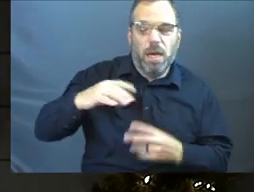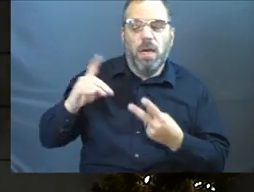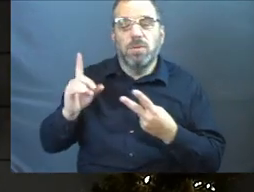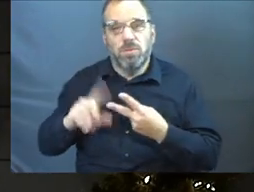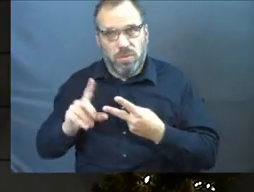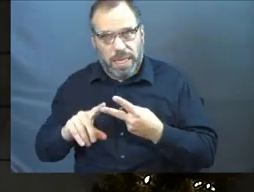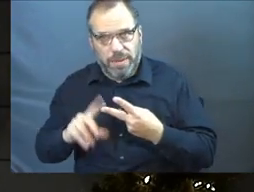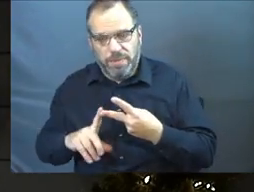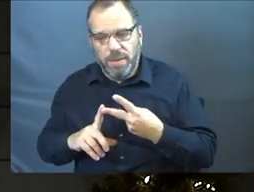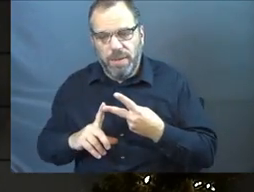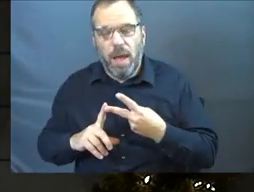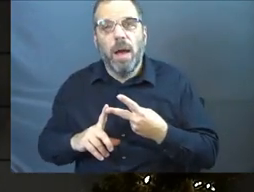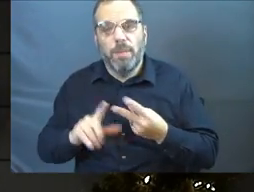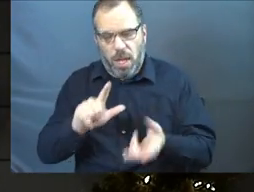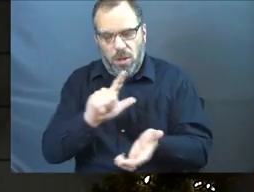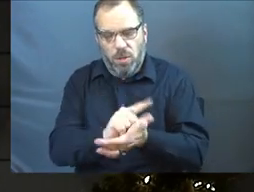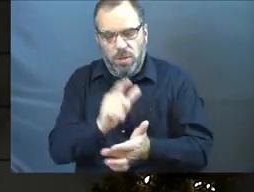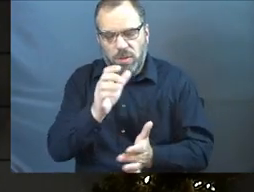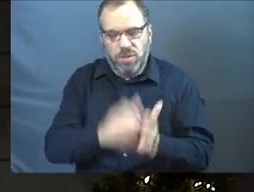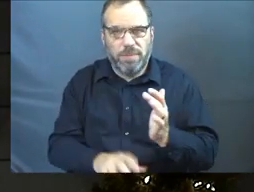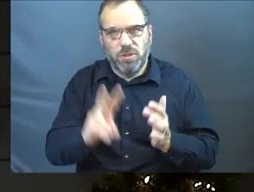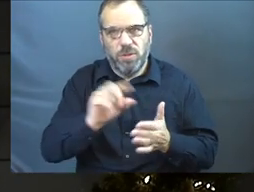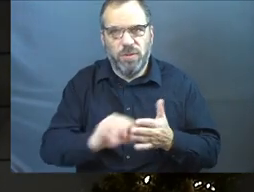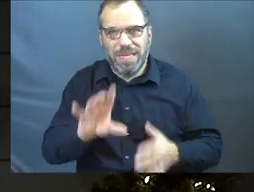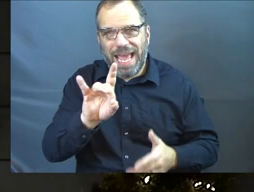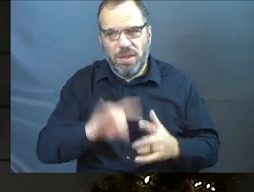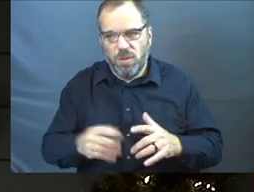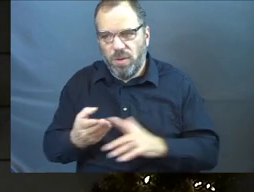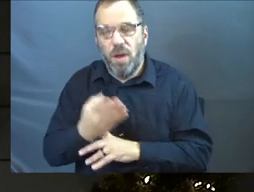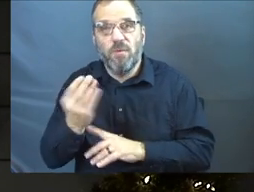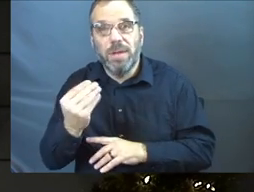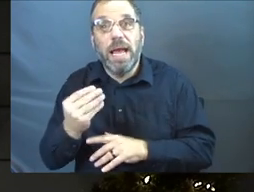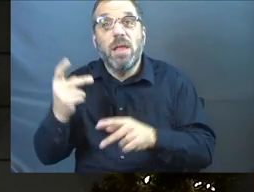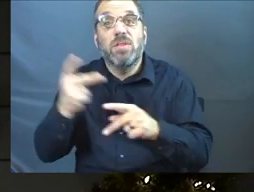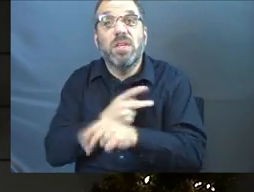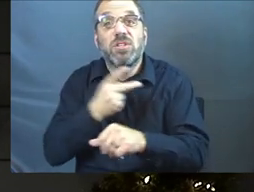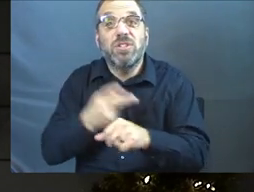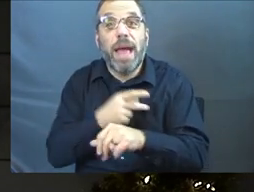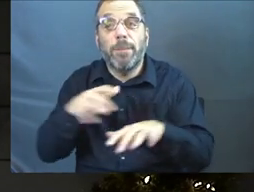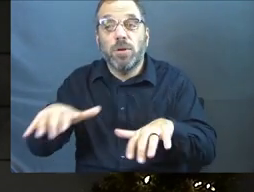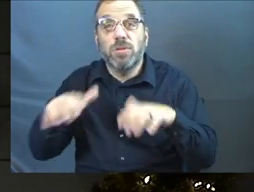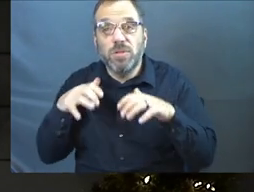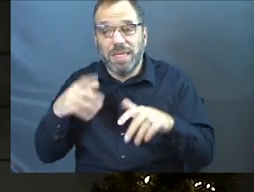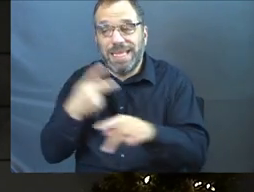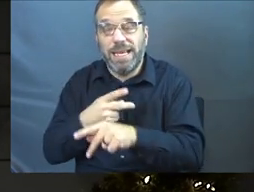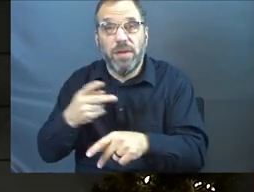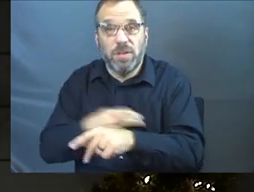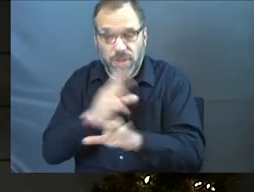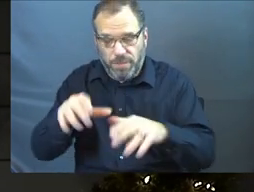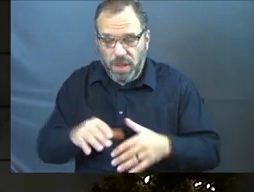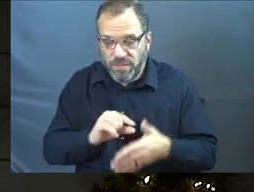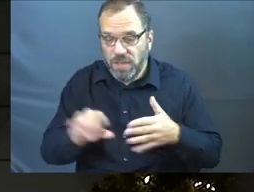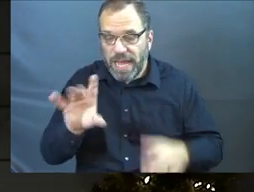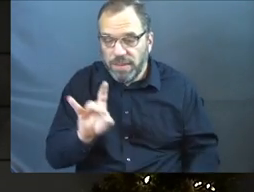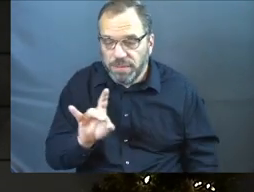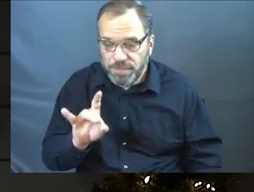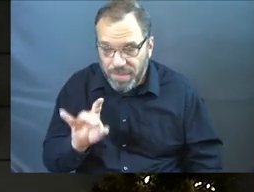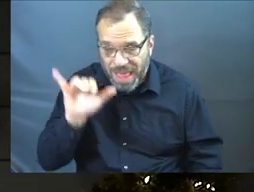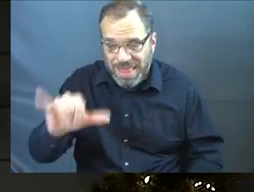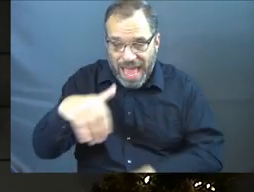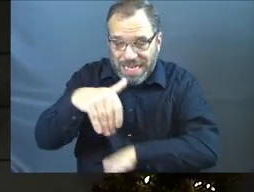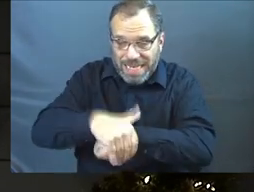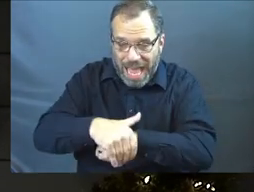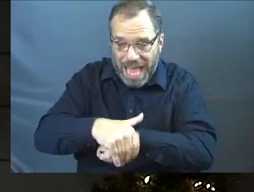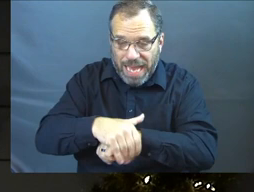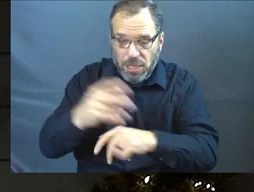we're going to pull out of it. But Luke 2, 8 through 14, this is the shepherds watching over their flocks at night. Here we go, verse 8. That